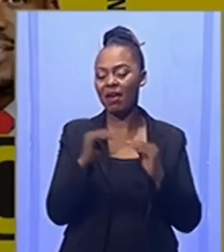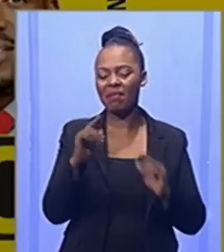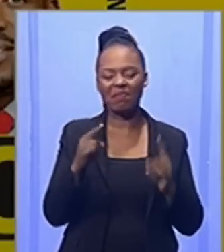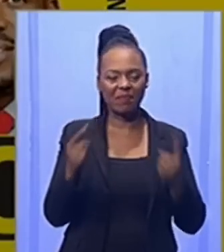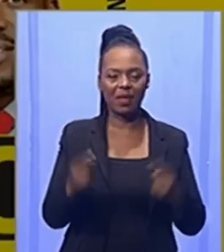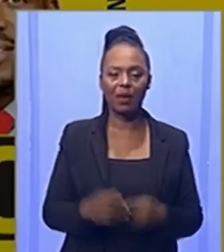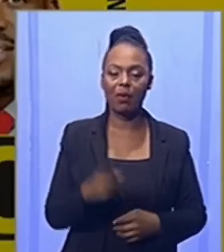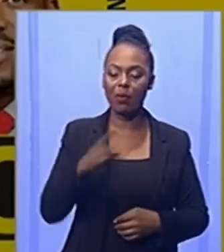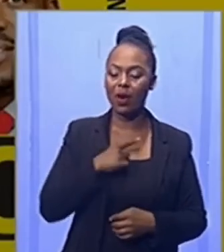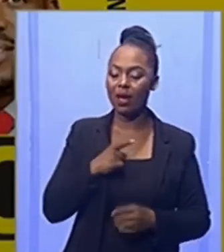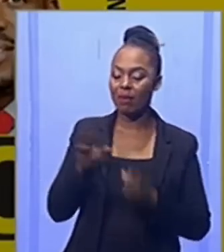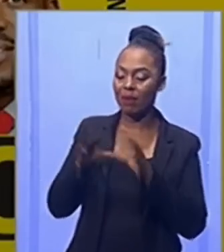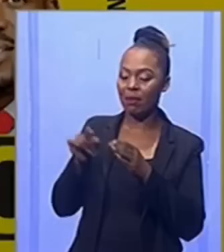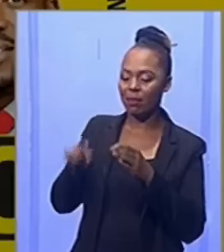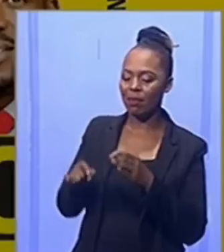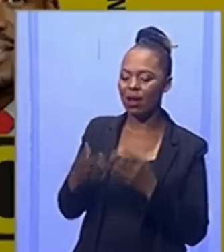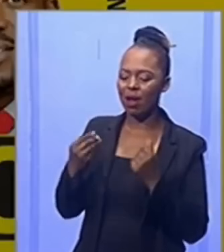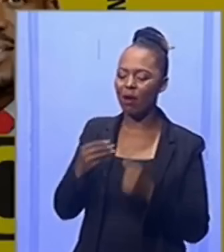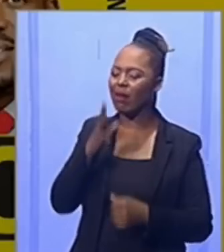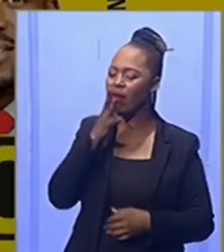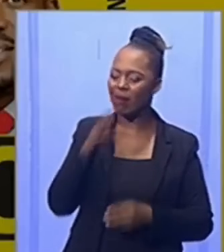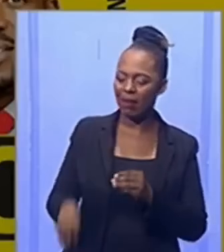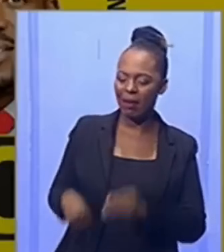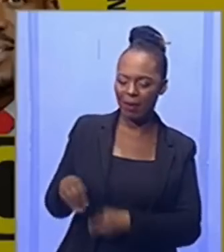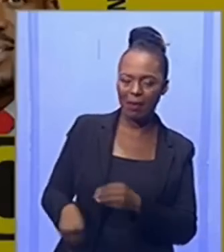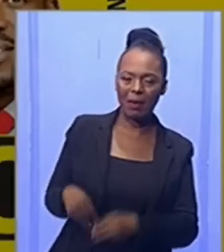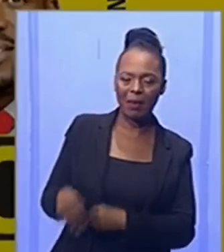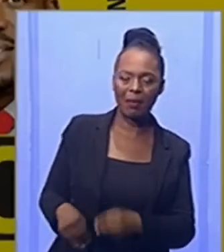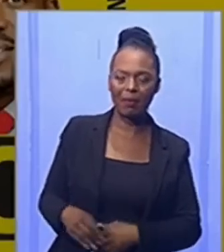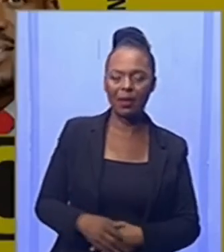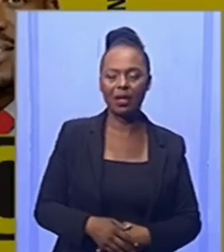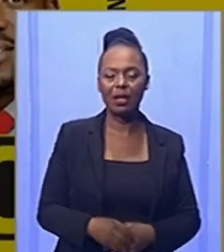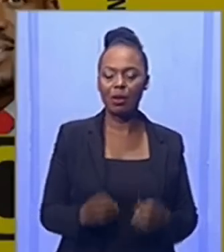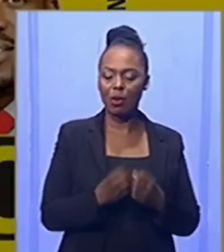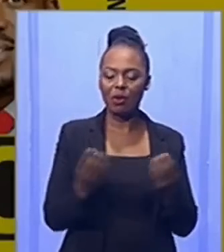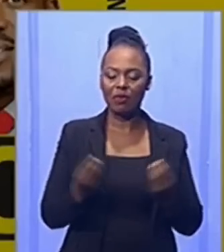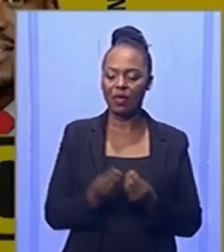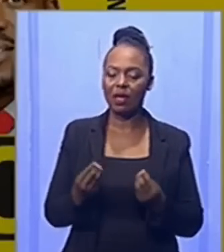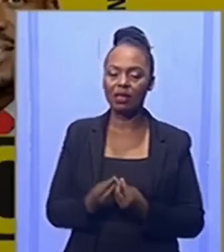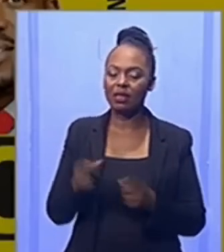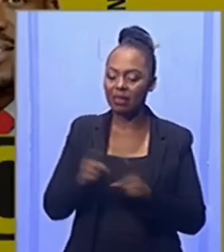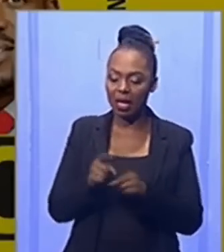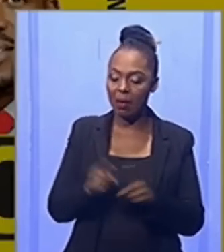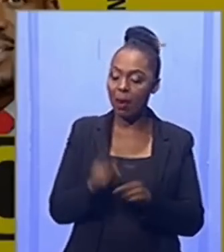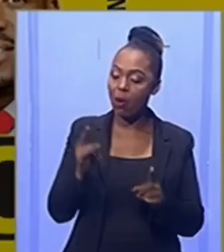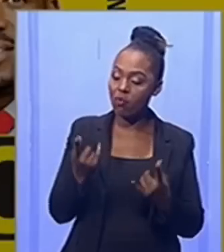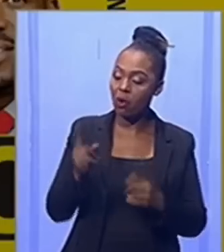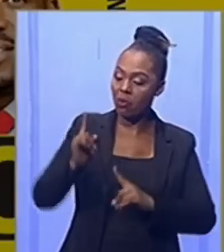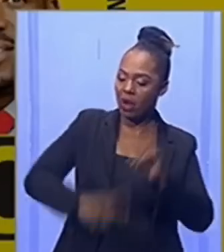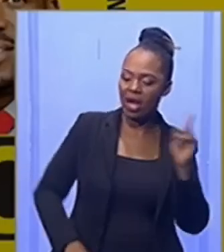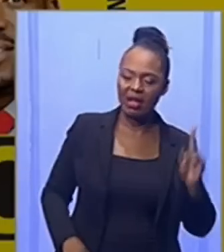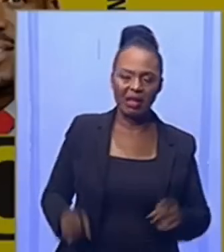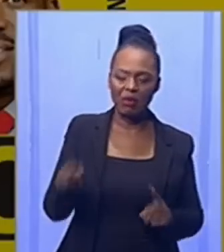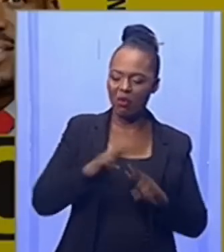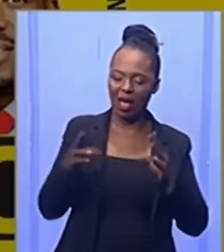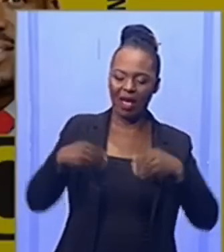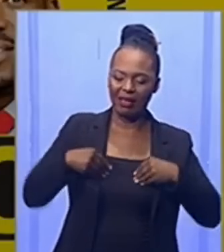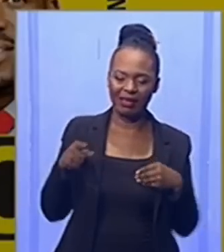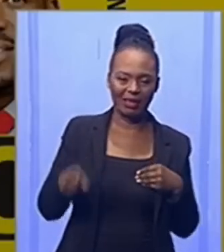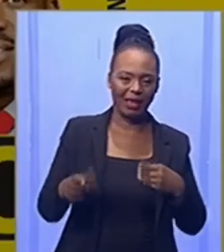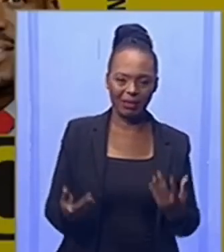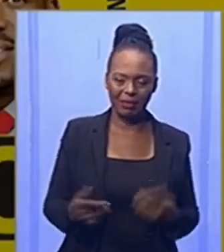naga ya Zimbabwe e tletse ka bonwenwe le bile ke bo magana go fenywa jwalo ga ke tsepe gore e ka dumela gore e fenye ke party engwe